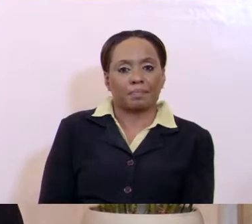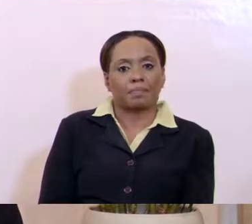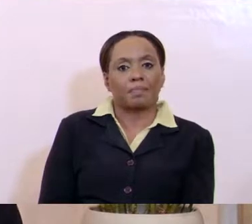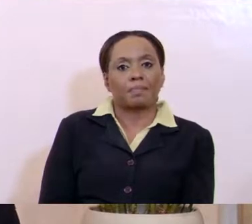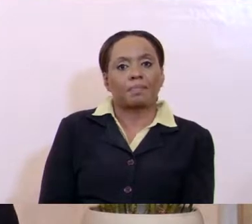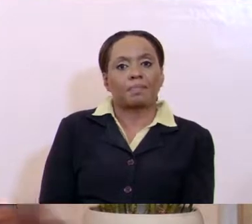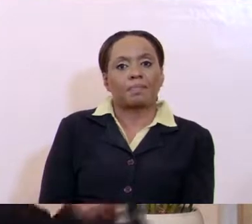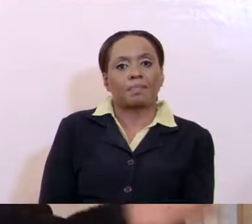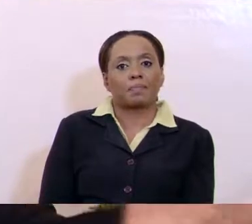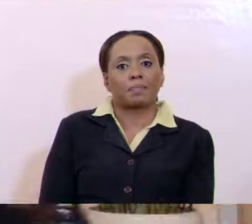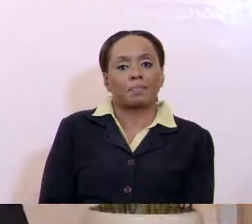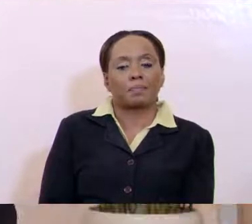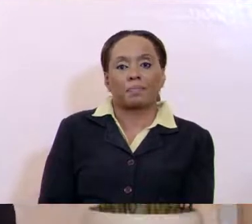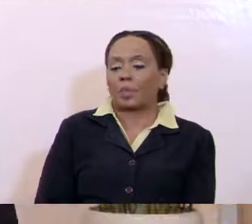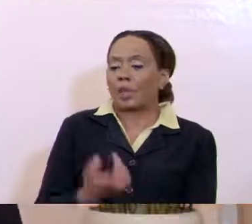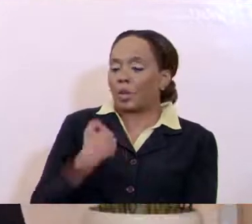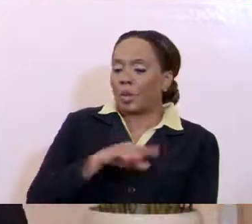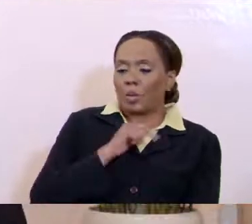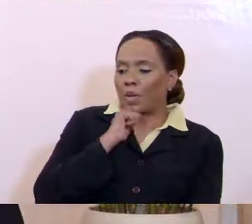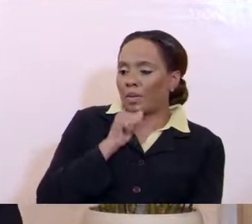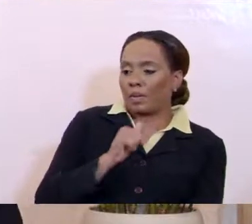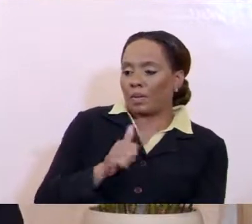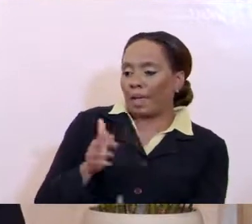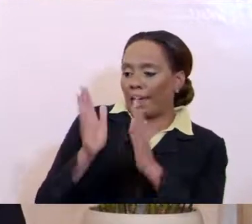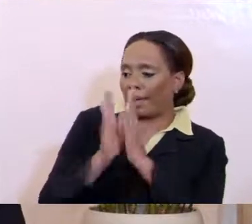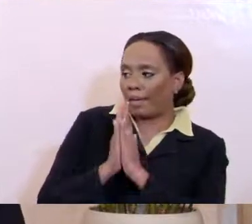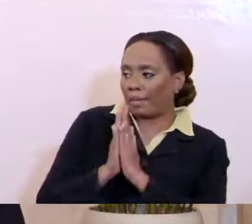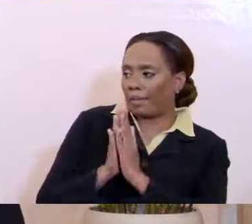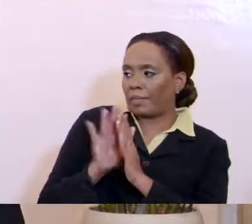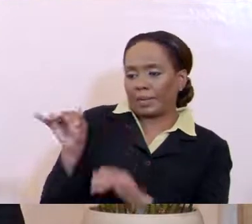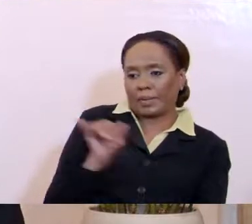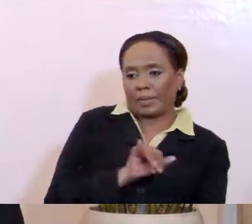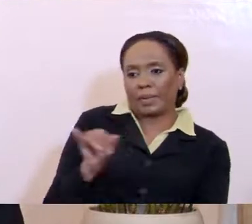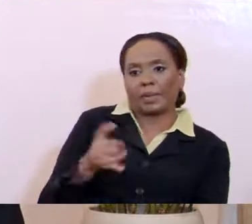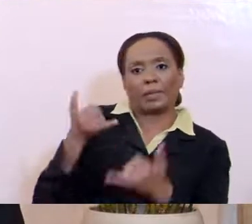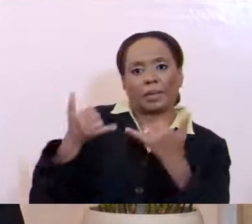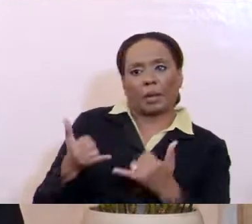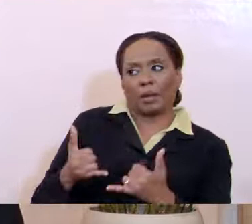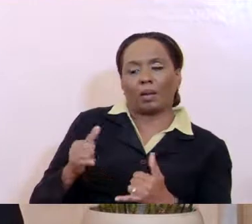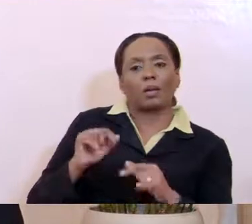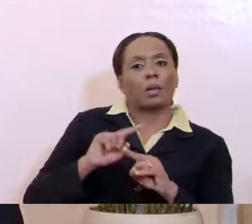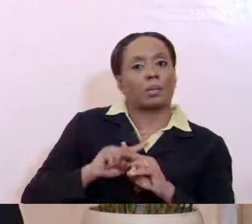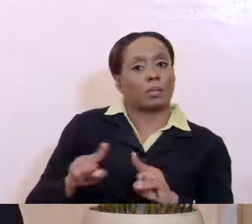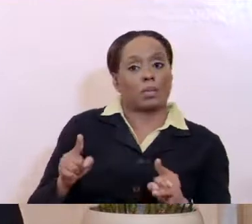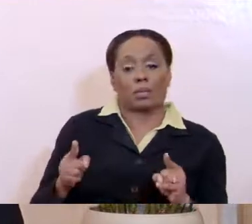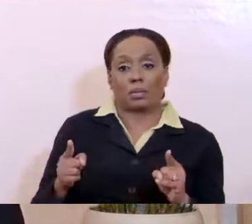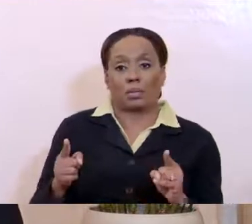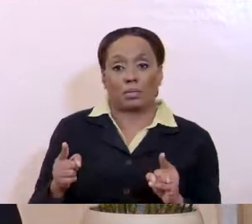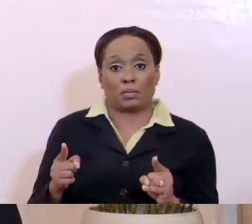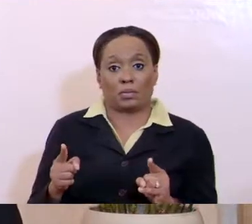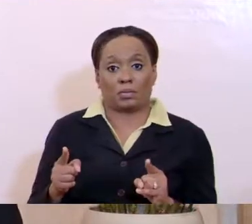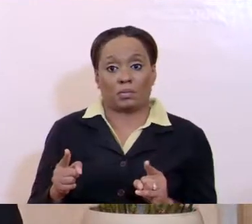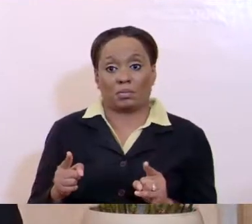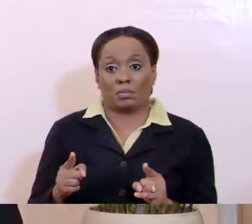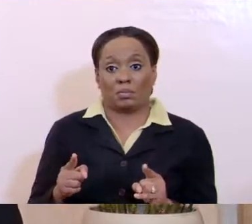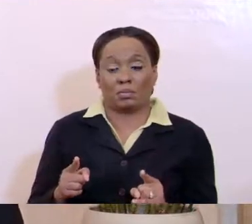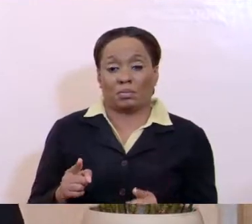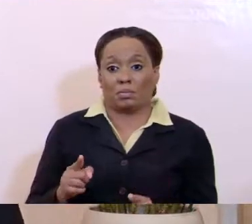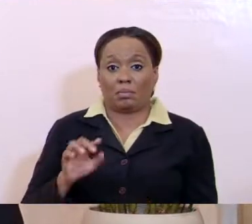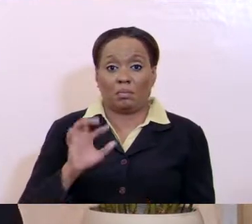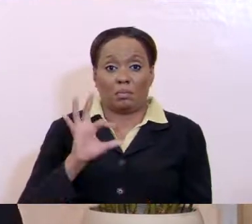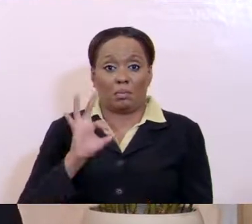concessions during this renewed period of shutdown. And therefore, it would be left for those companies to